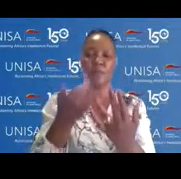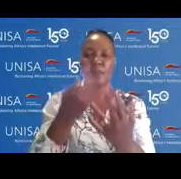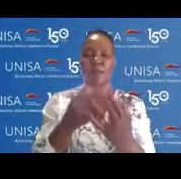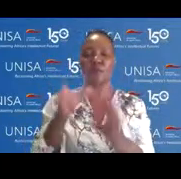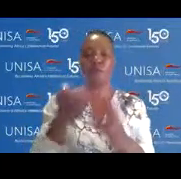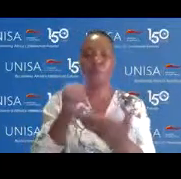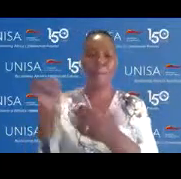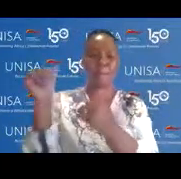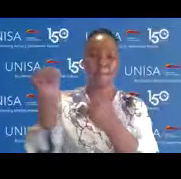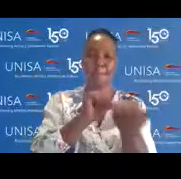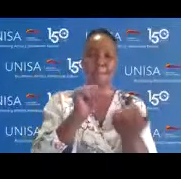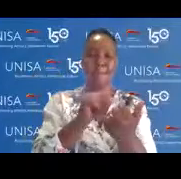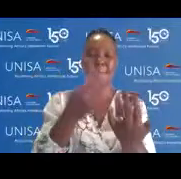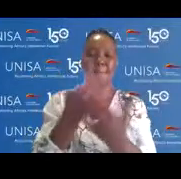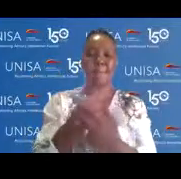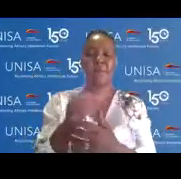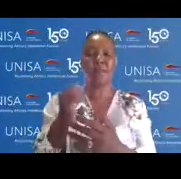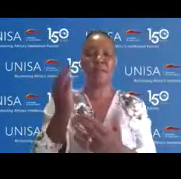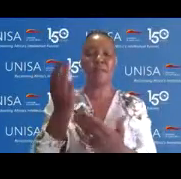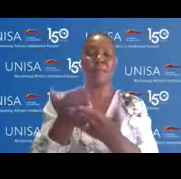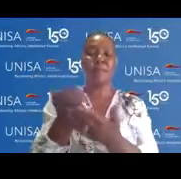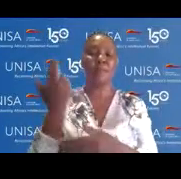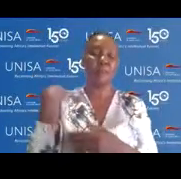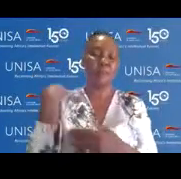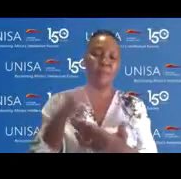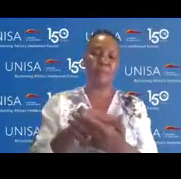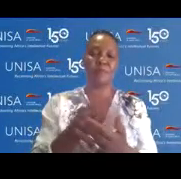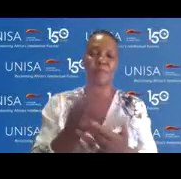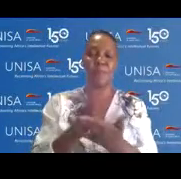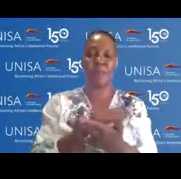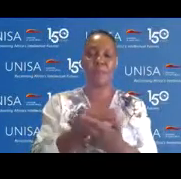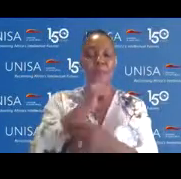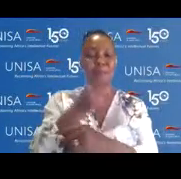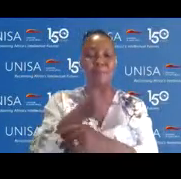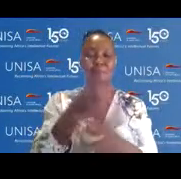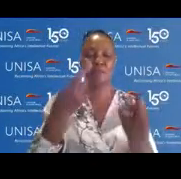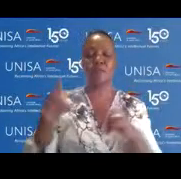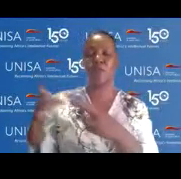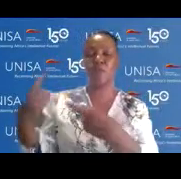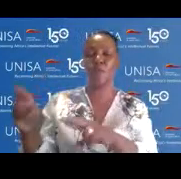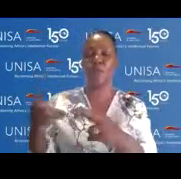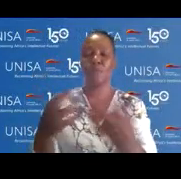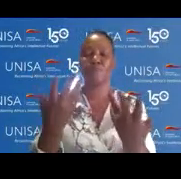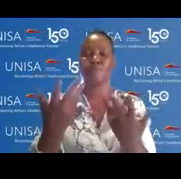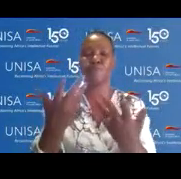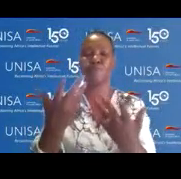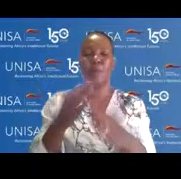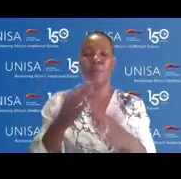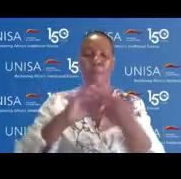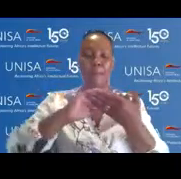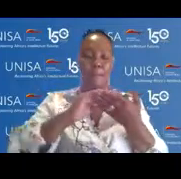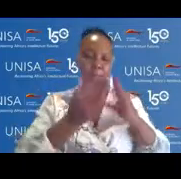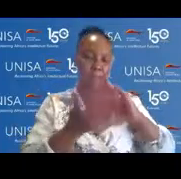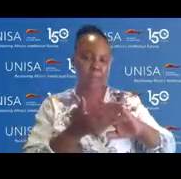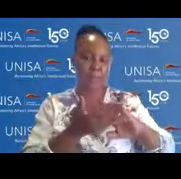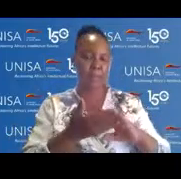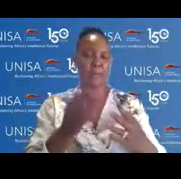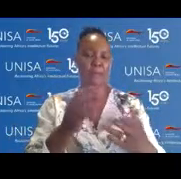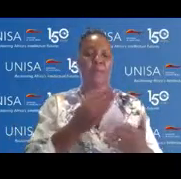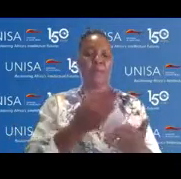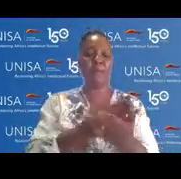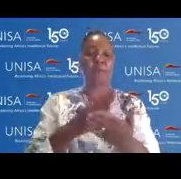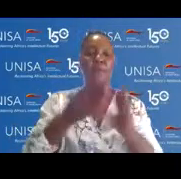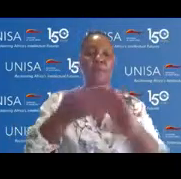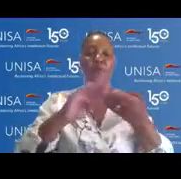to the previous page. So make use of these resources, become part of the community of the,